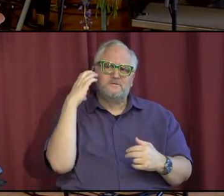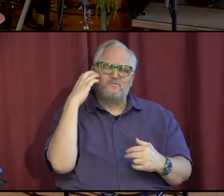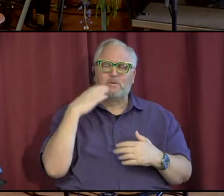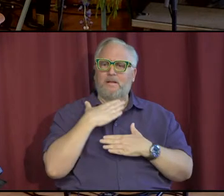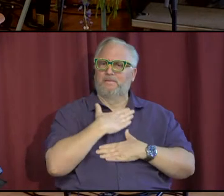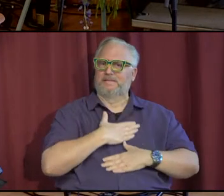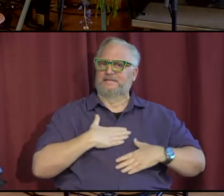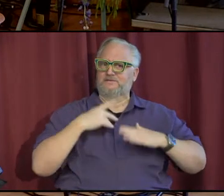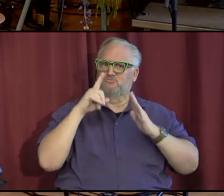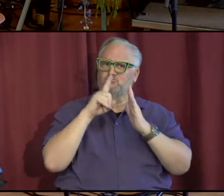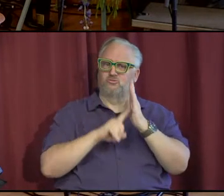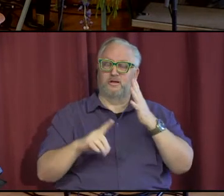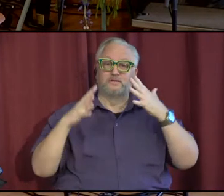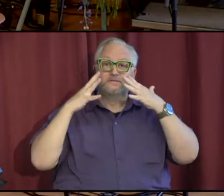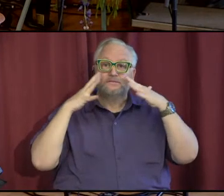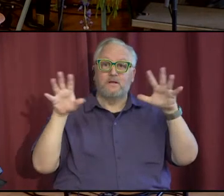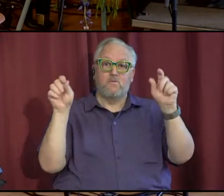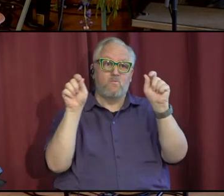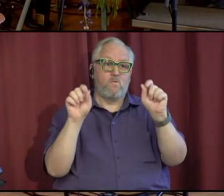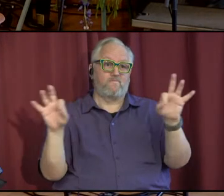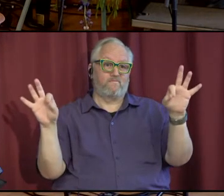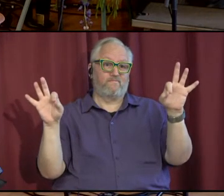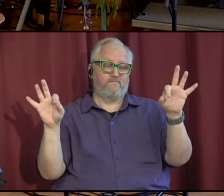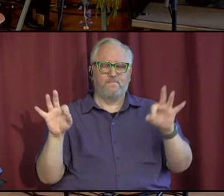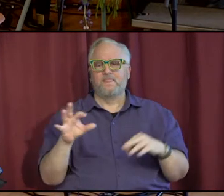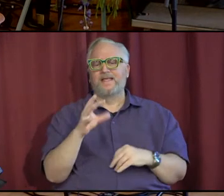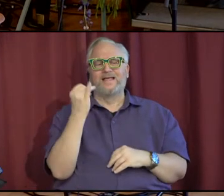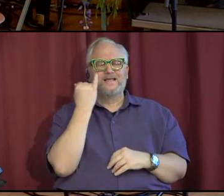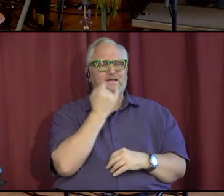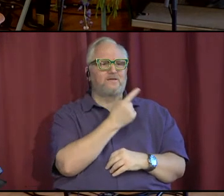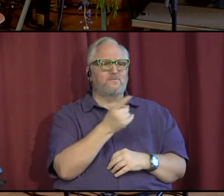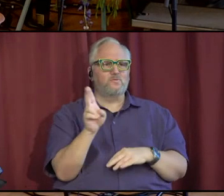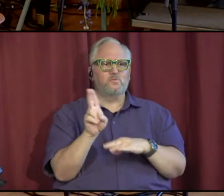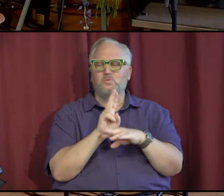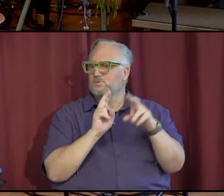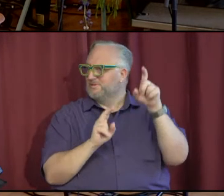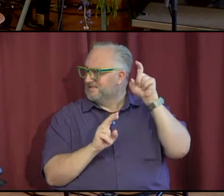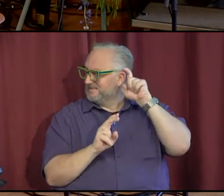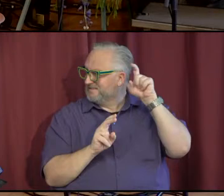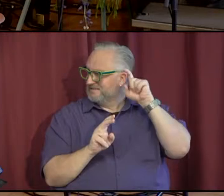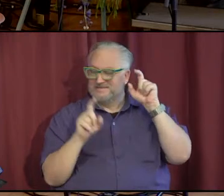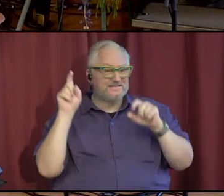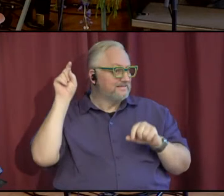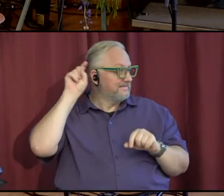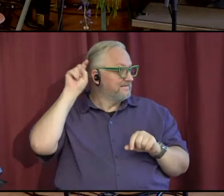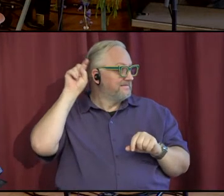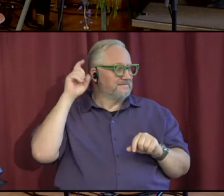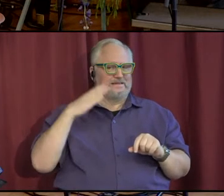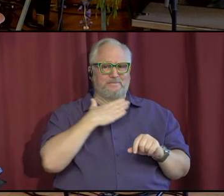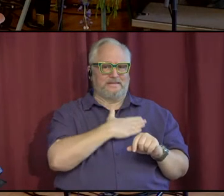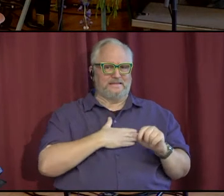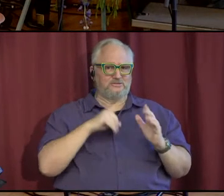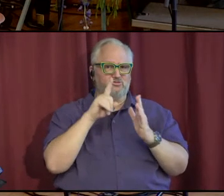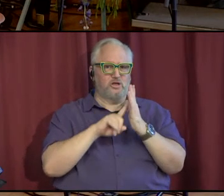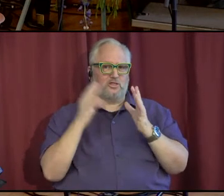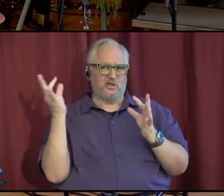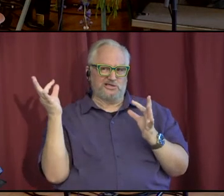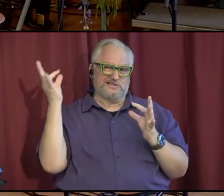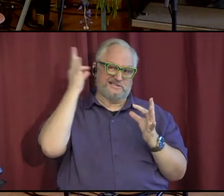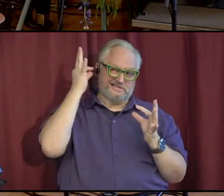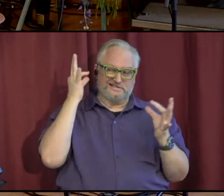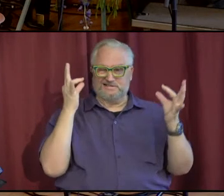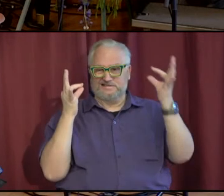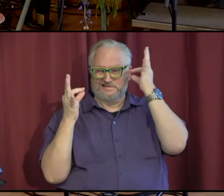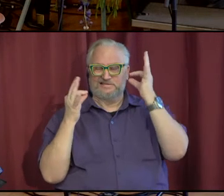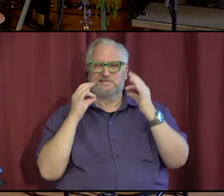and make sure that it's on silent? And if you wear hearing aids, would you make sure that they're in your